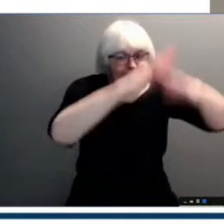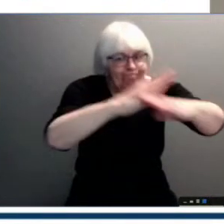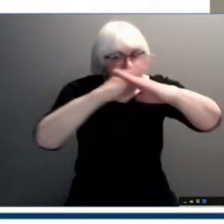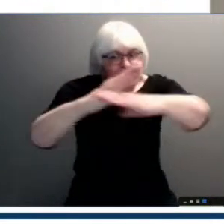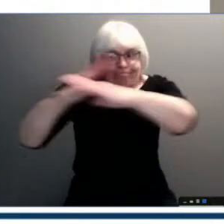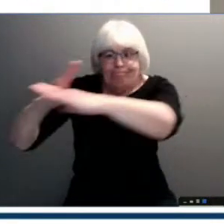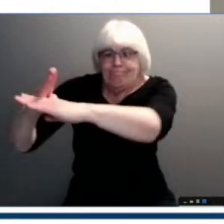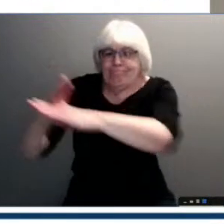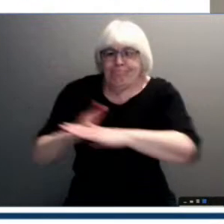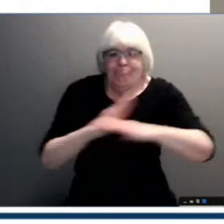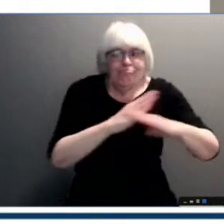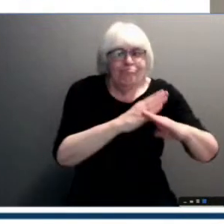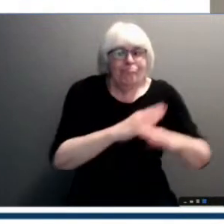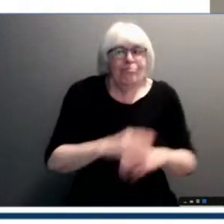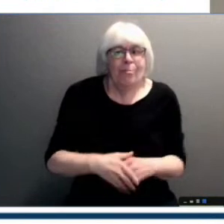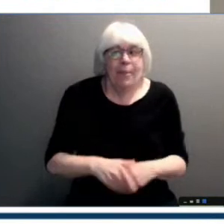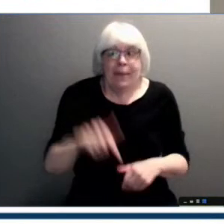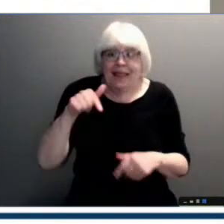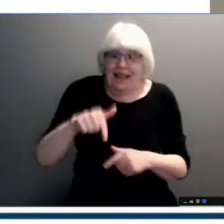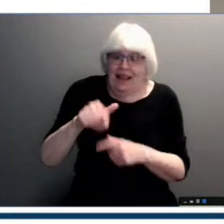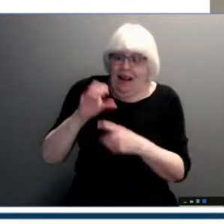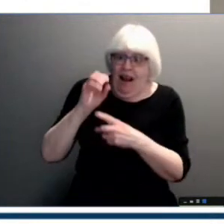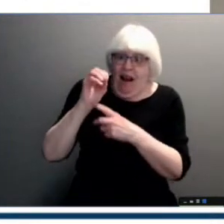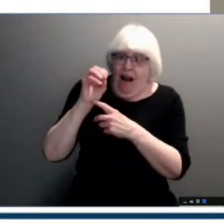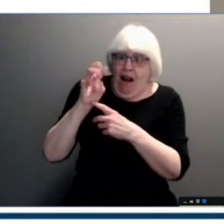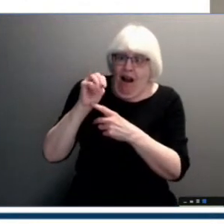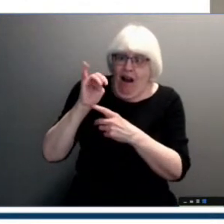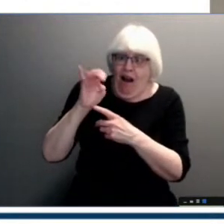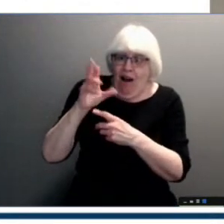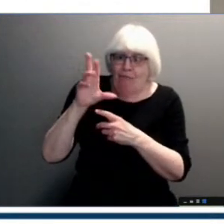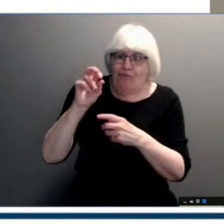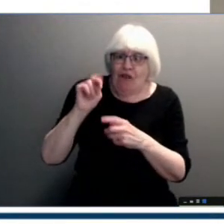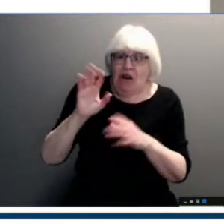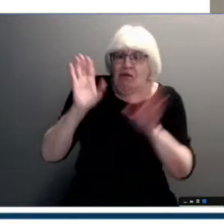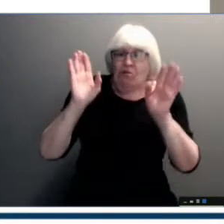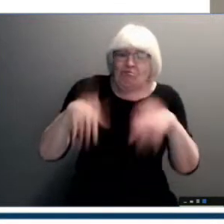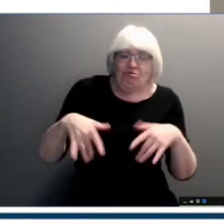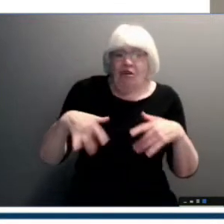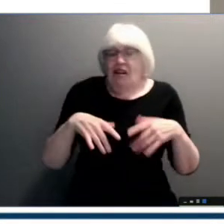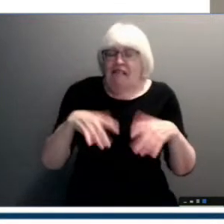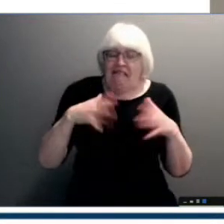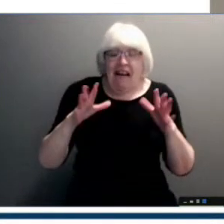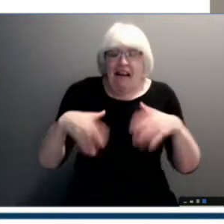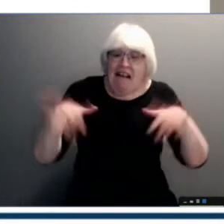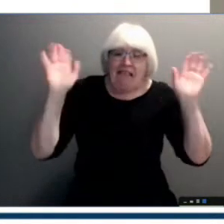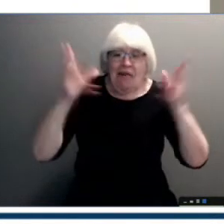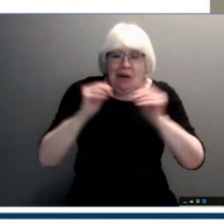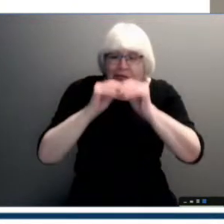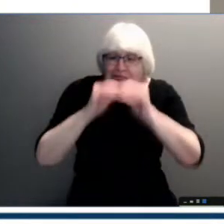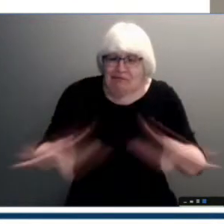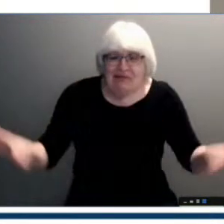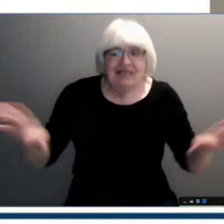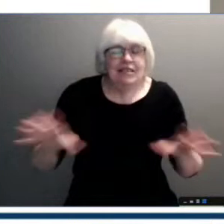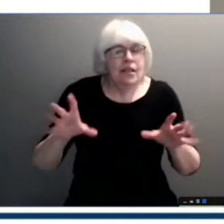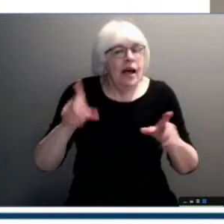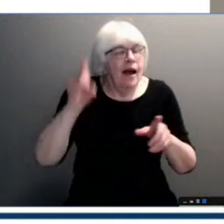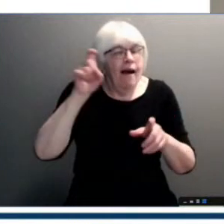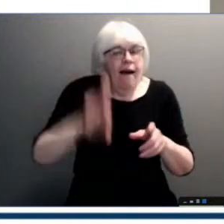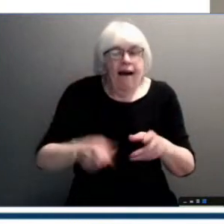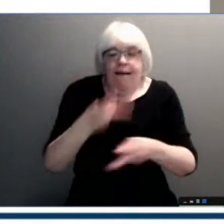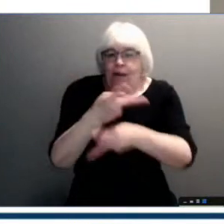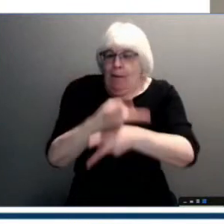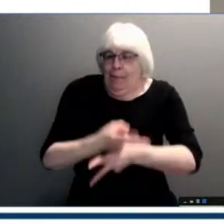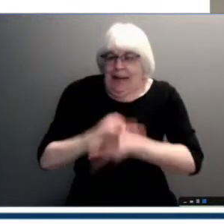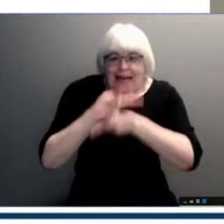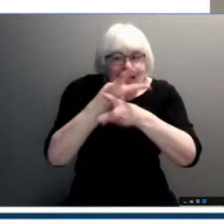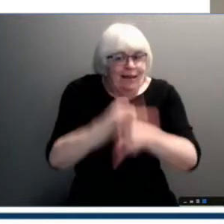spread unchecked. We need some extra layers of protection in place while we learn more about this variant and get more people vaccinated with